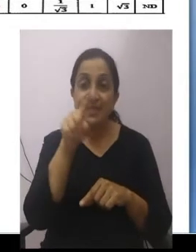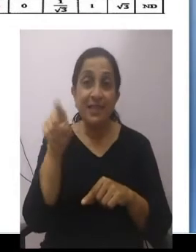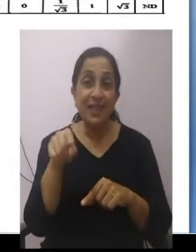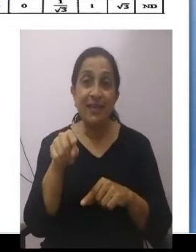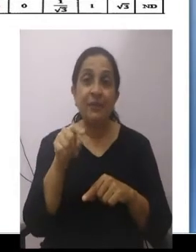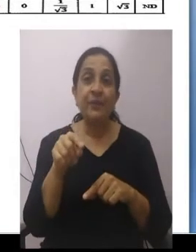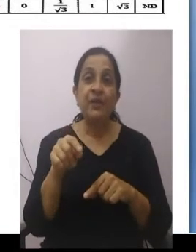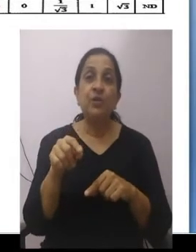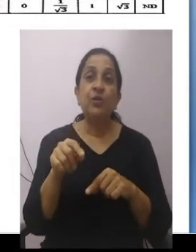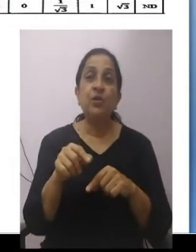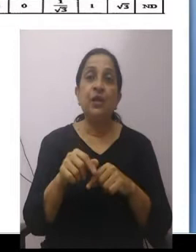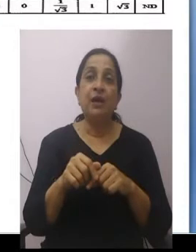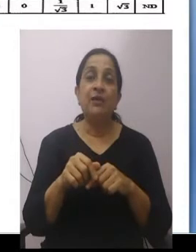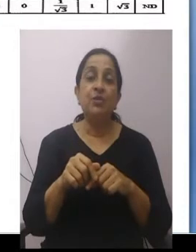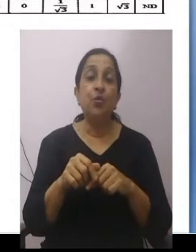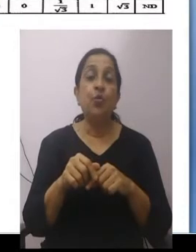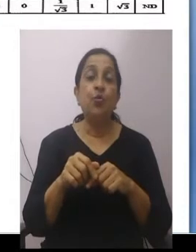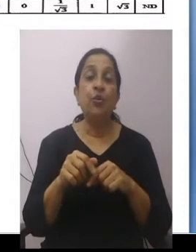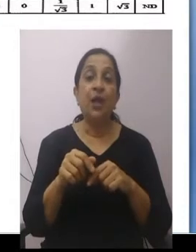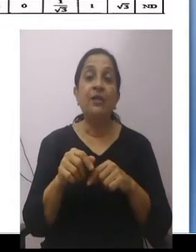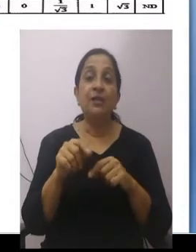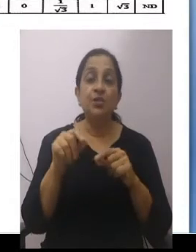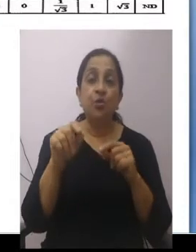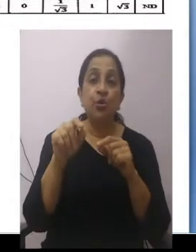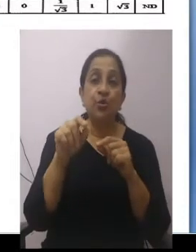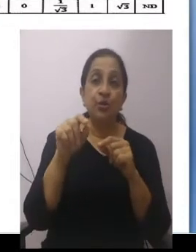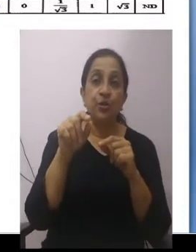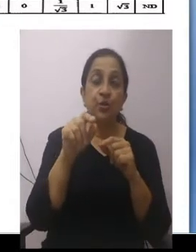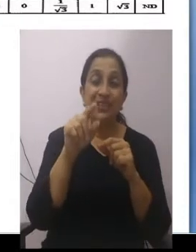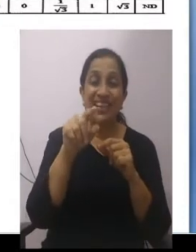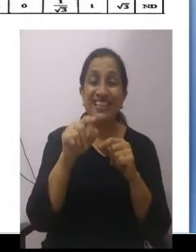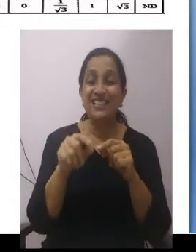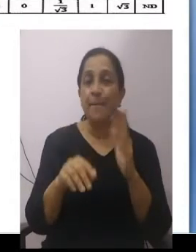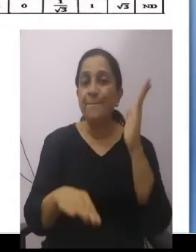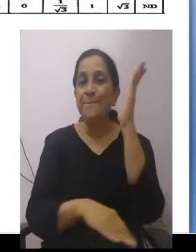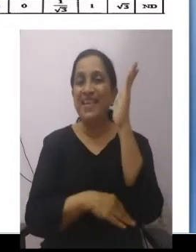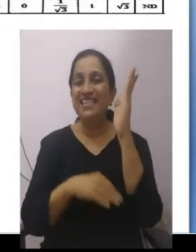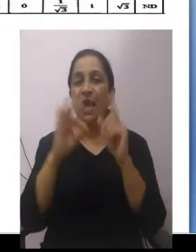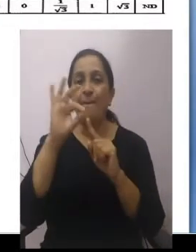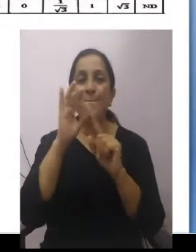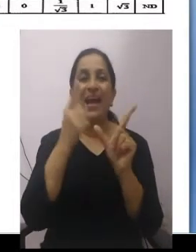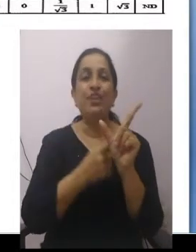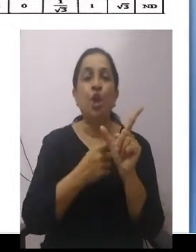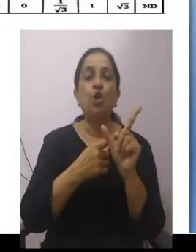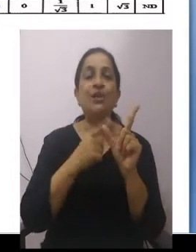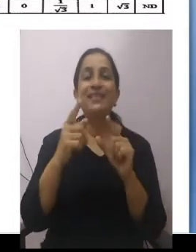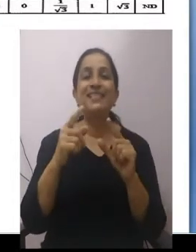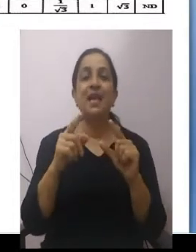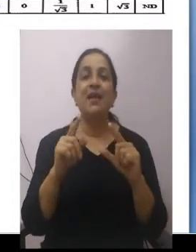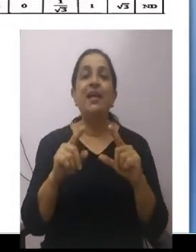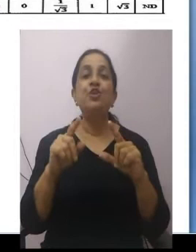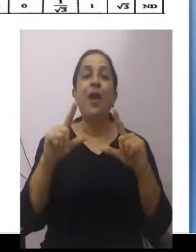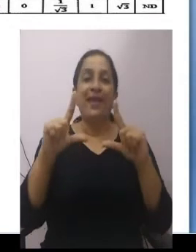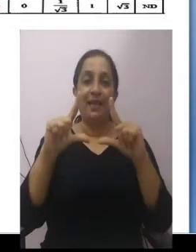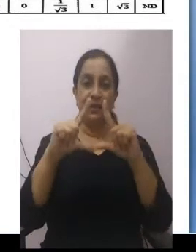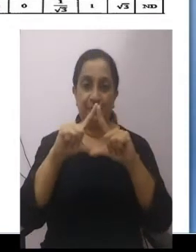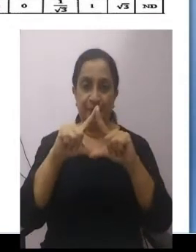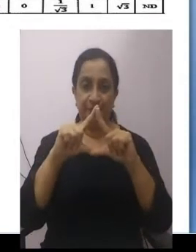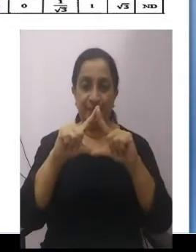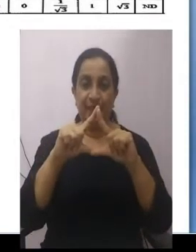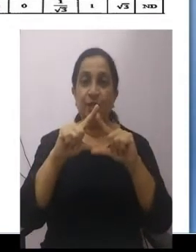the basic Pythagoras triangle. Okay, so sin theta is 3, that is opposite side